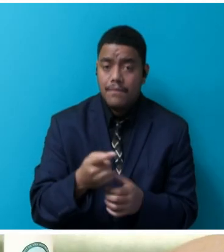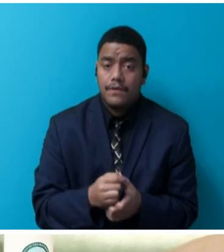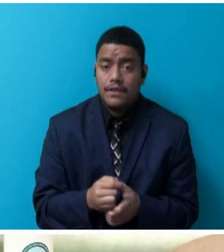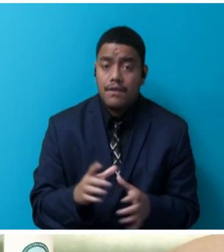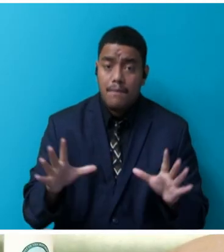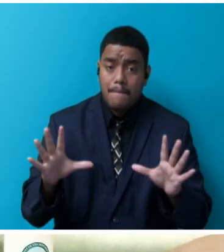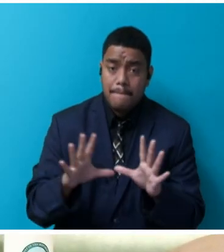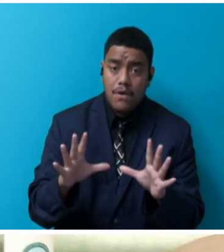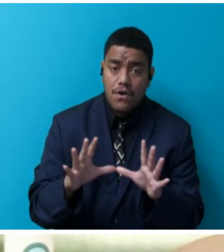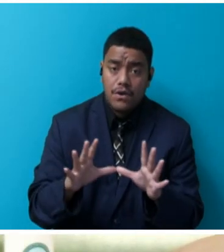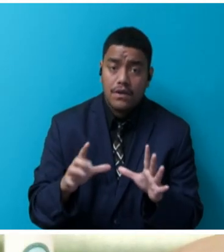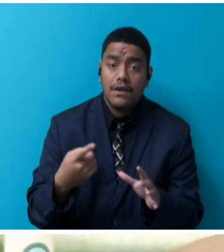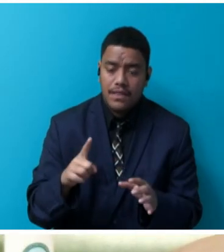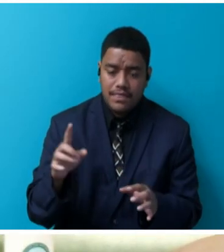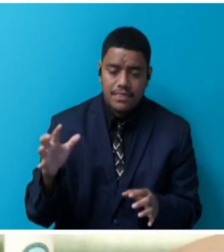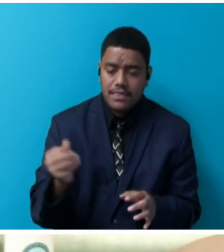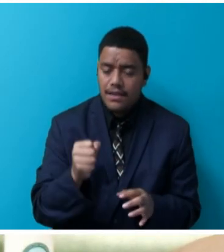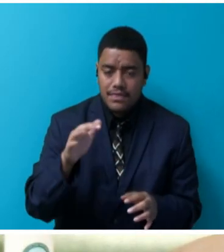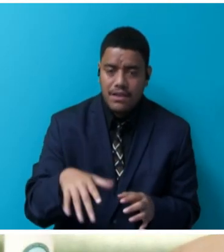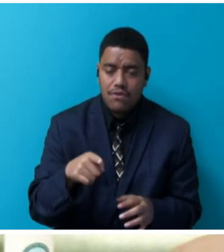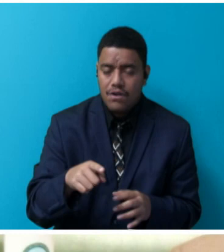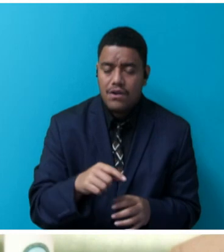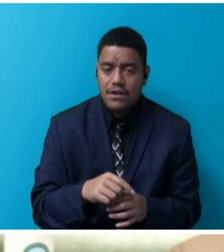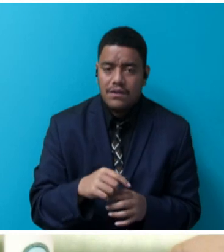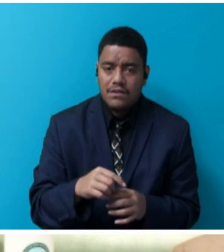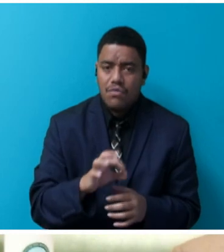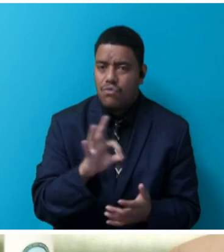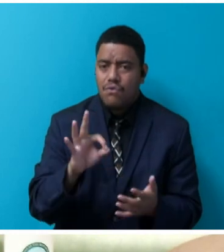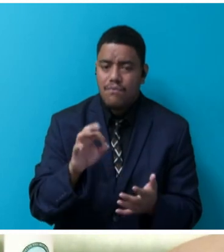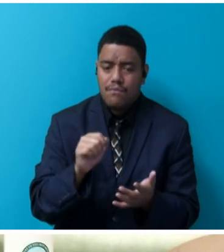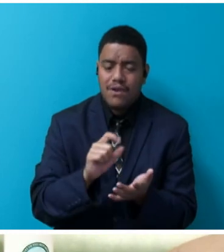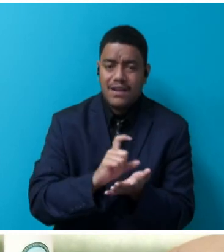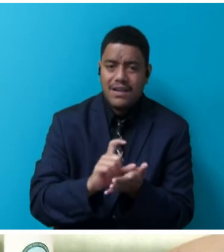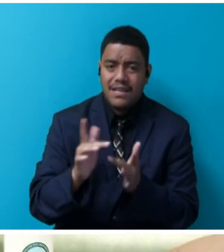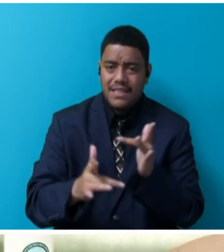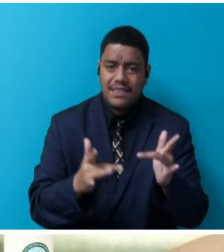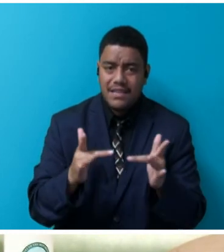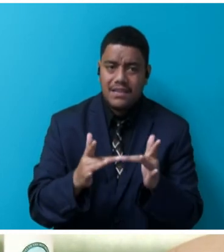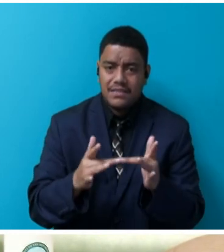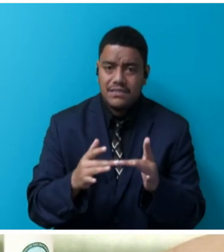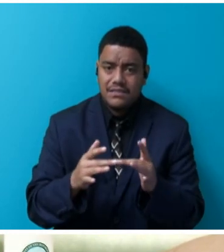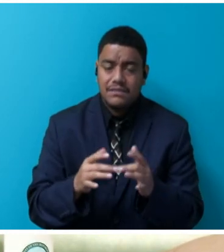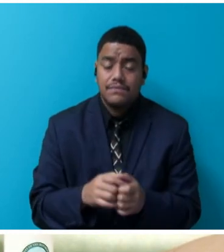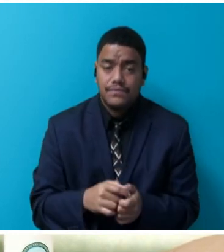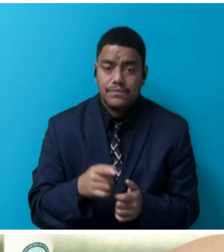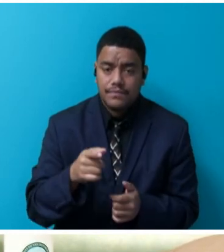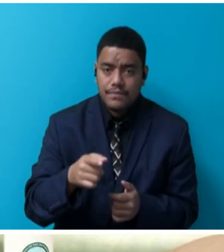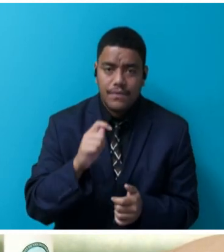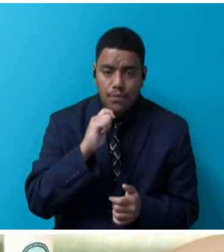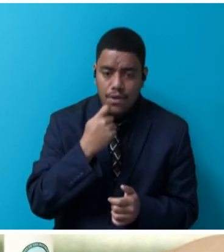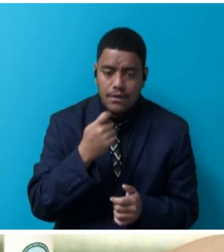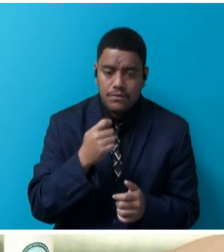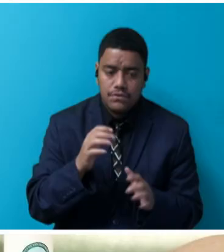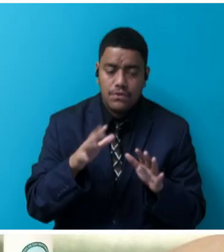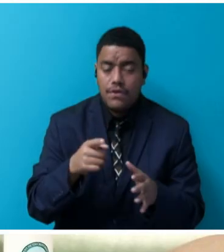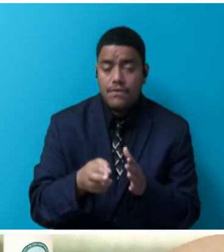blocking, filtering, and takedown of illegal internet content, and finally, we will benchmark Fiji's